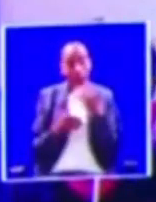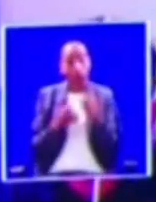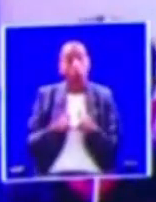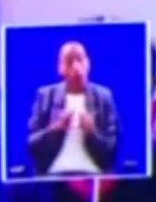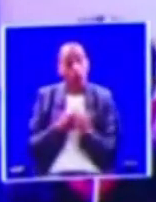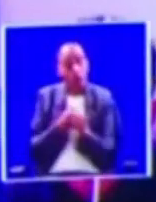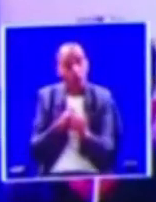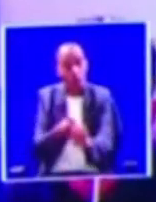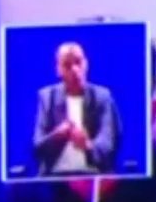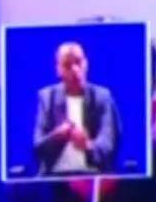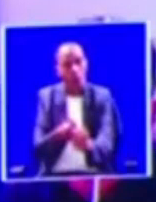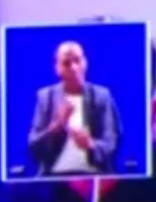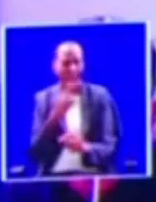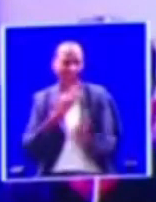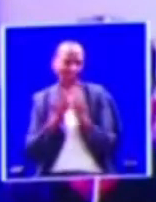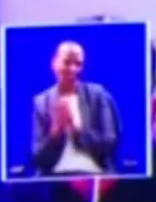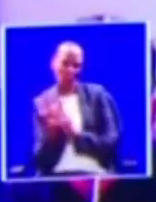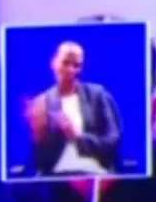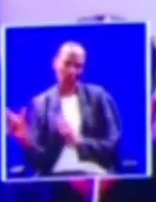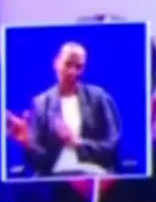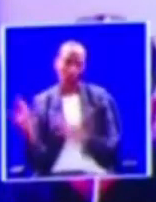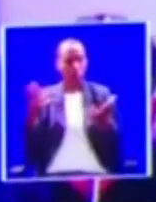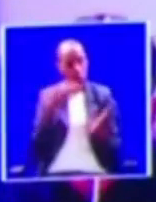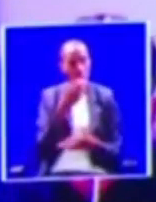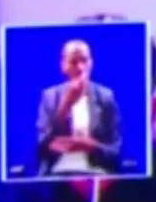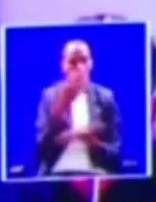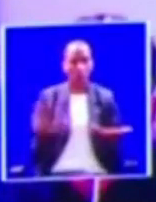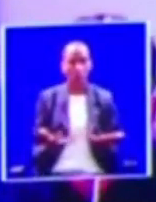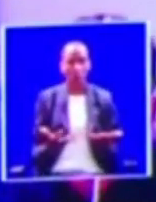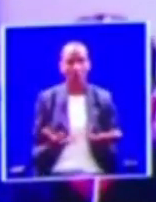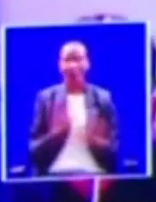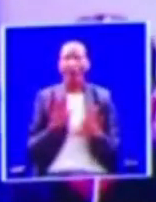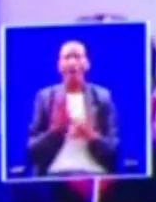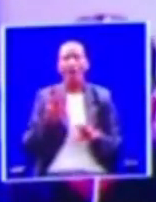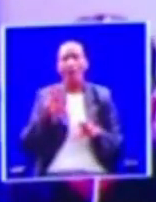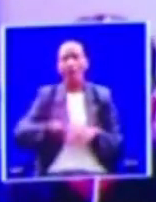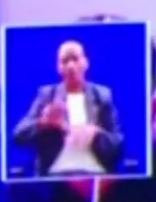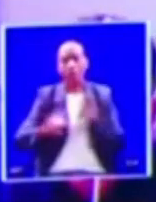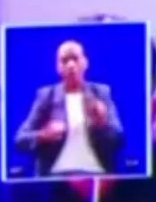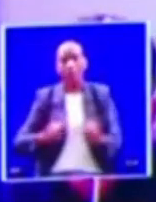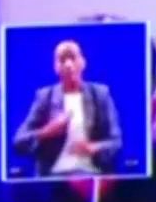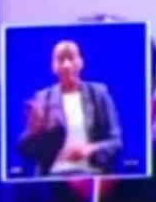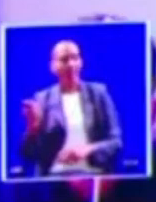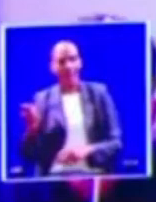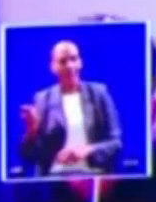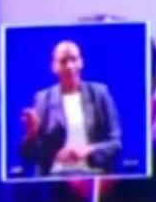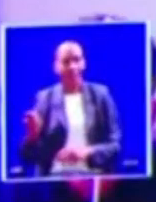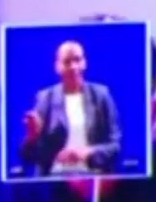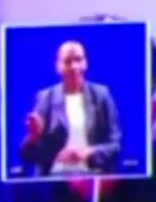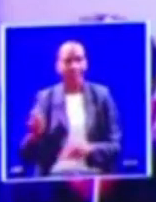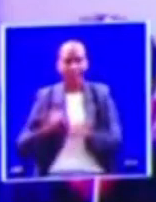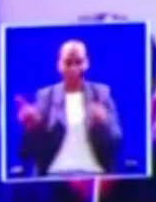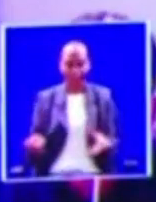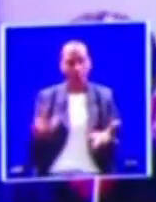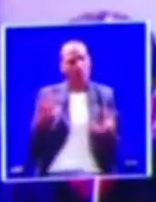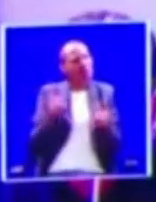other words to say, well, it's actually not compensation with expropriation without compensation. It